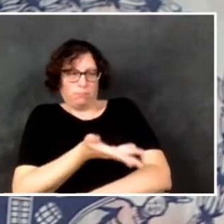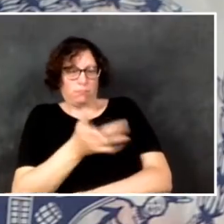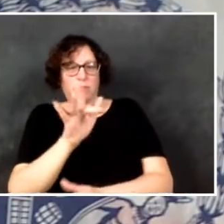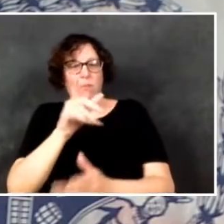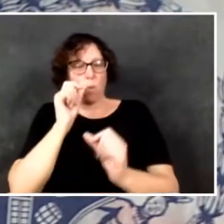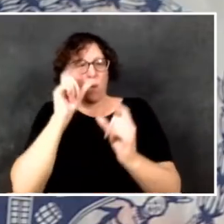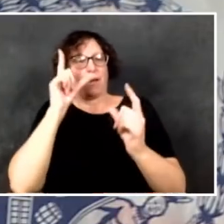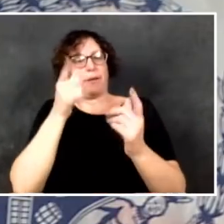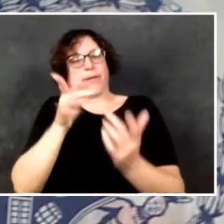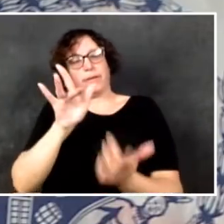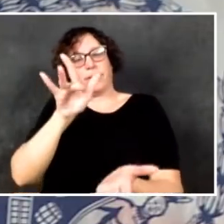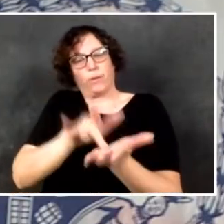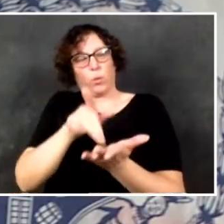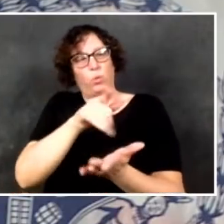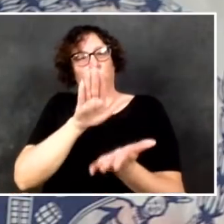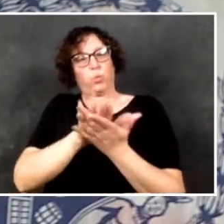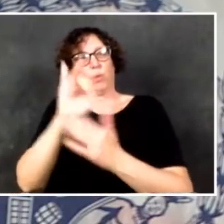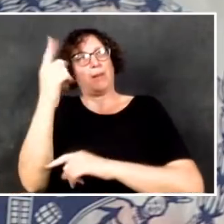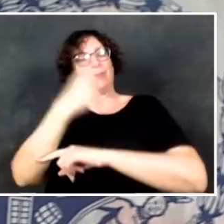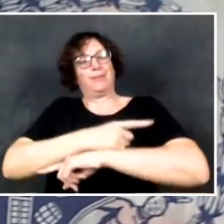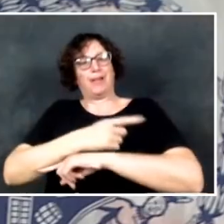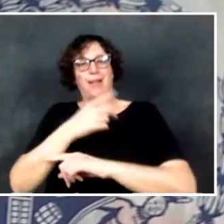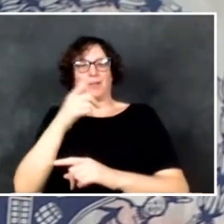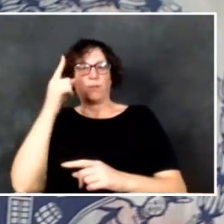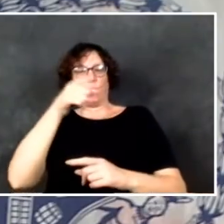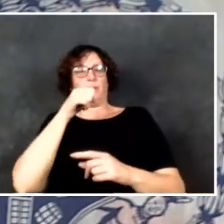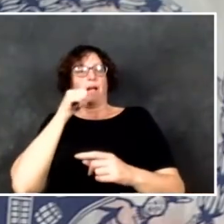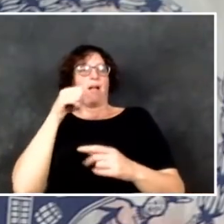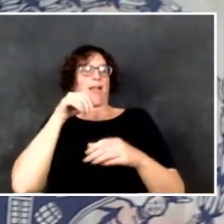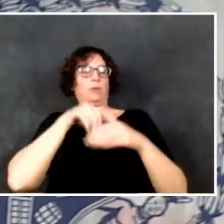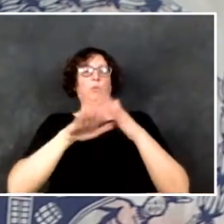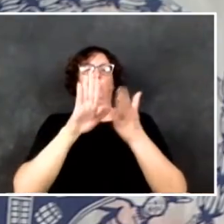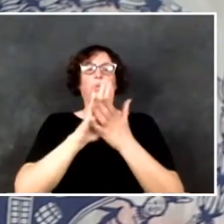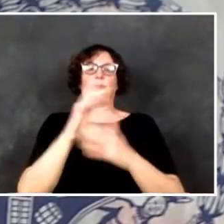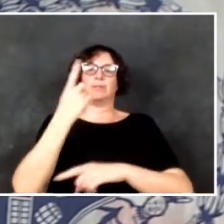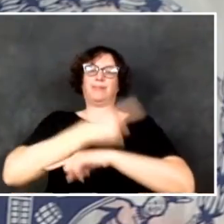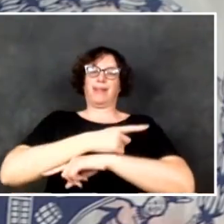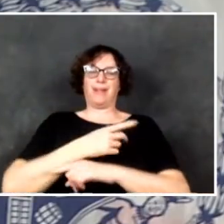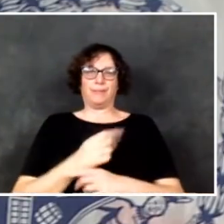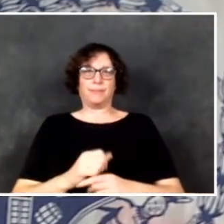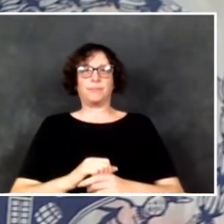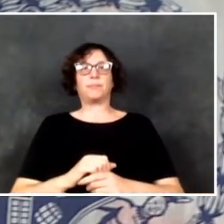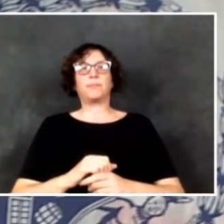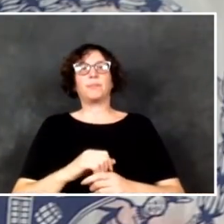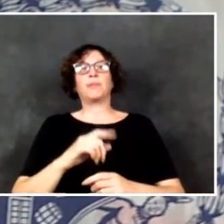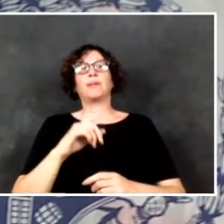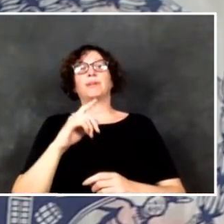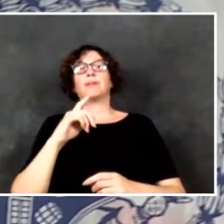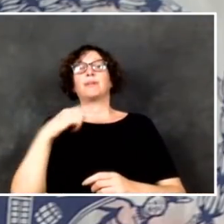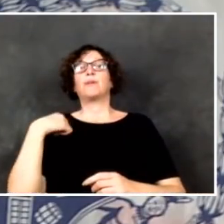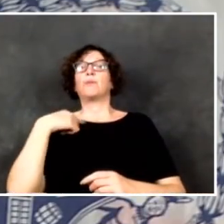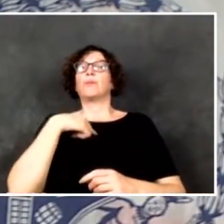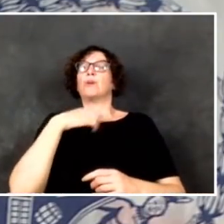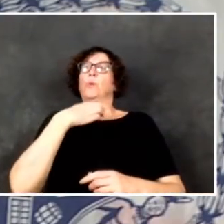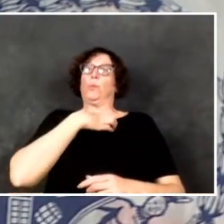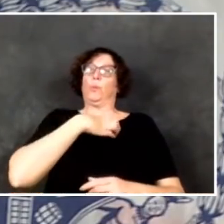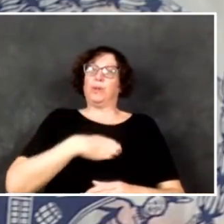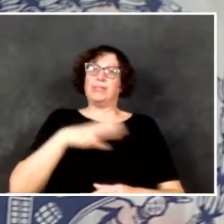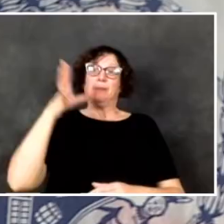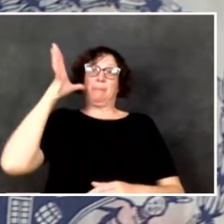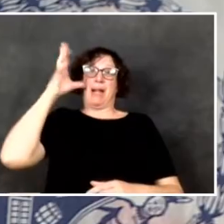in this wartime dynamic, a new cohesion will occur where educators and parents will get